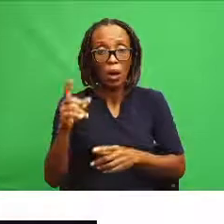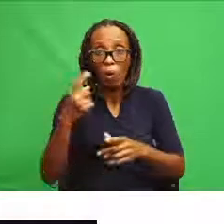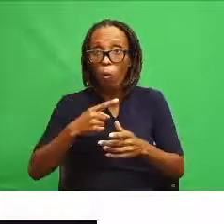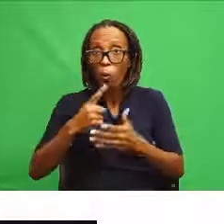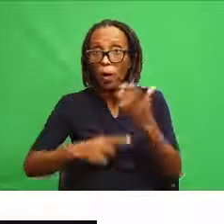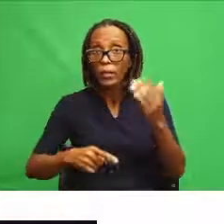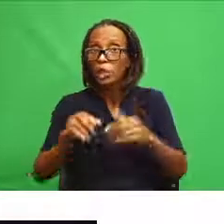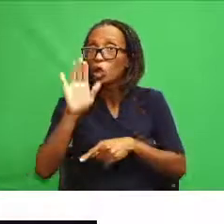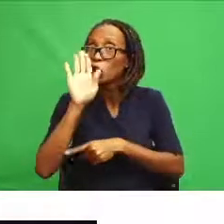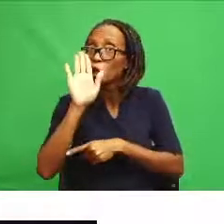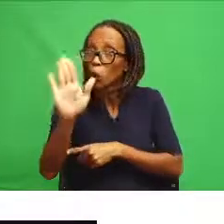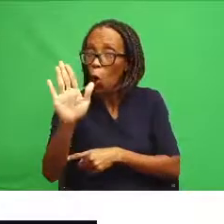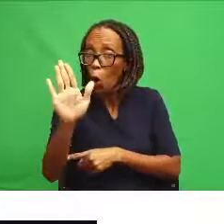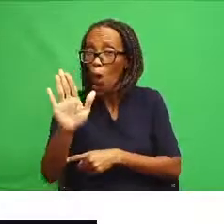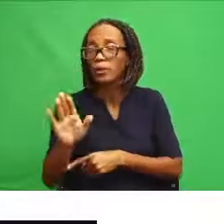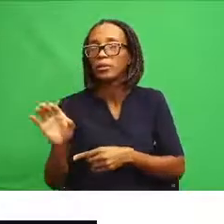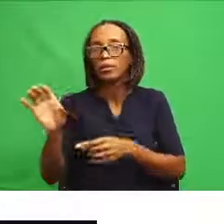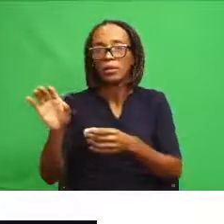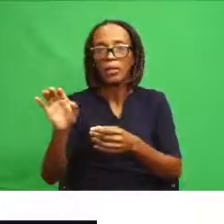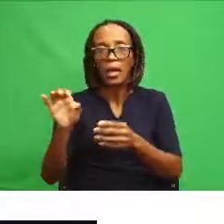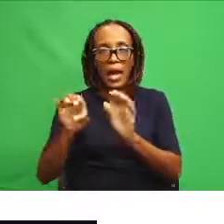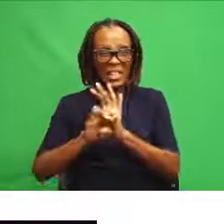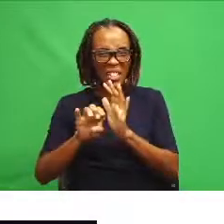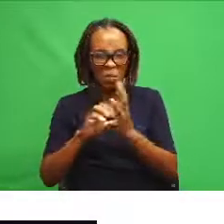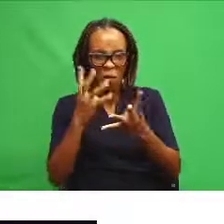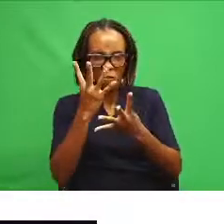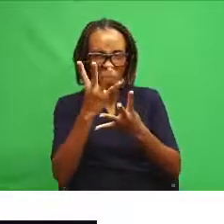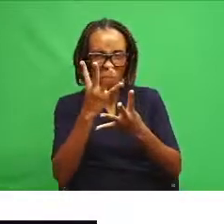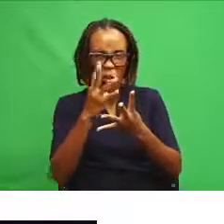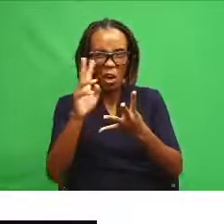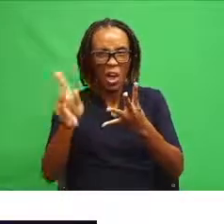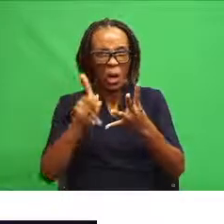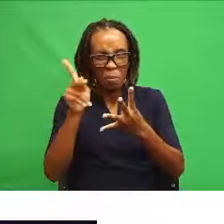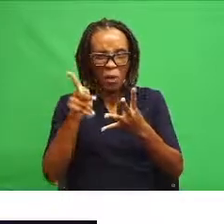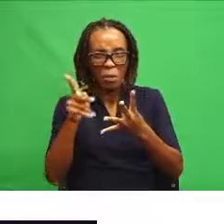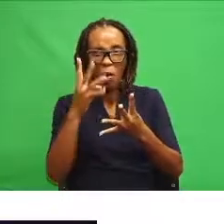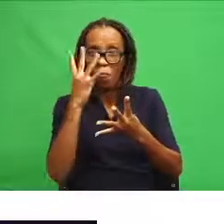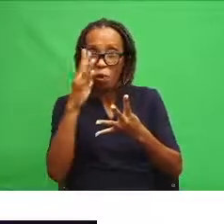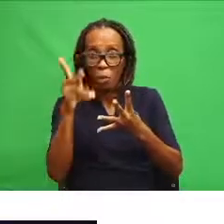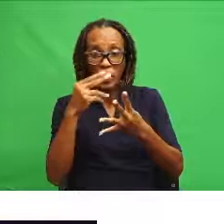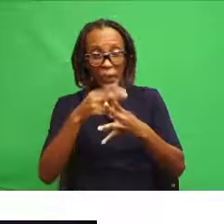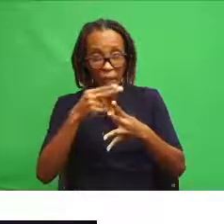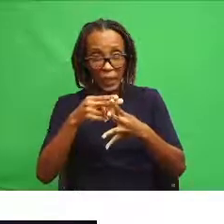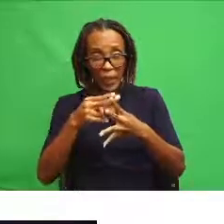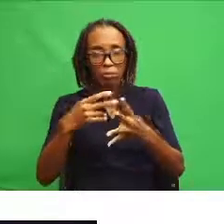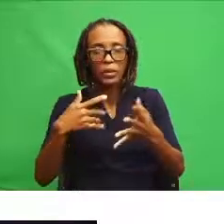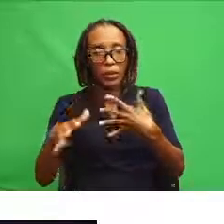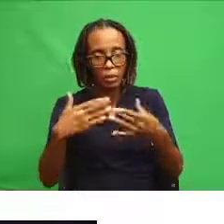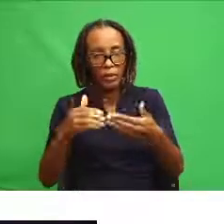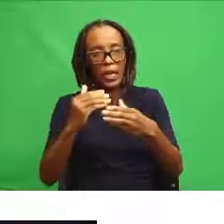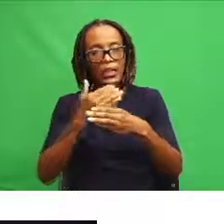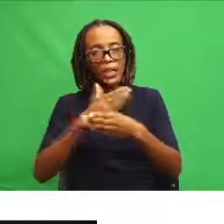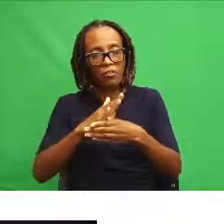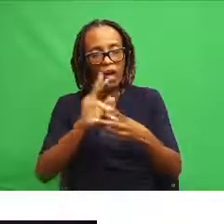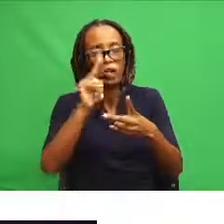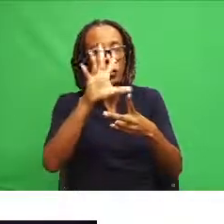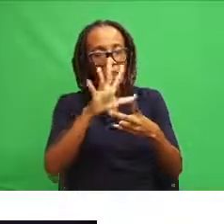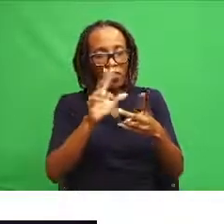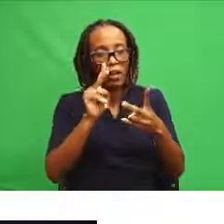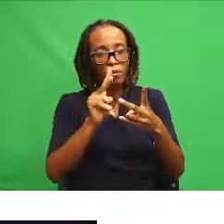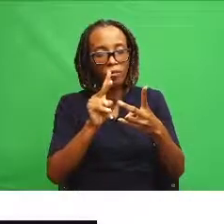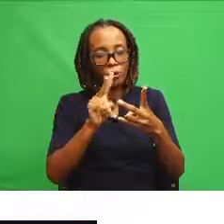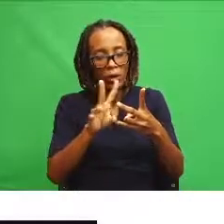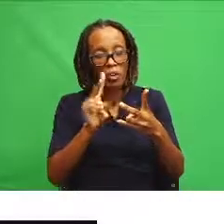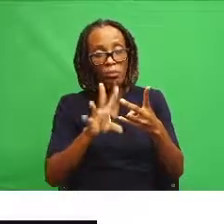their portion of your account, so if there are 4 people named as beneficiaries, it will be divided 25%